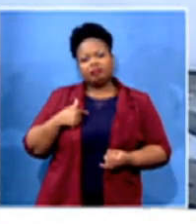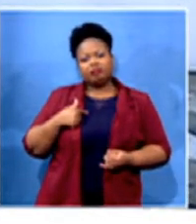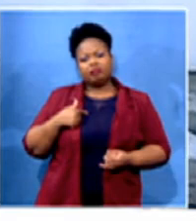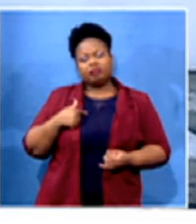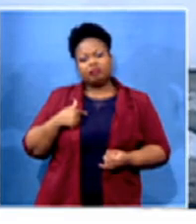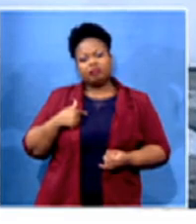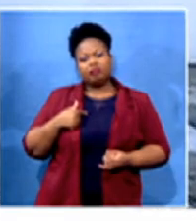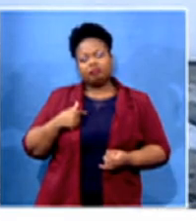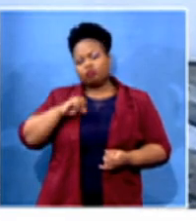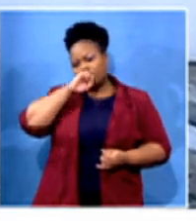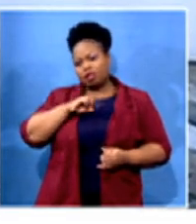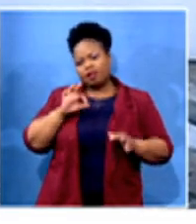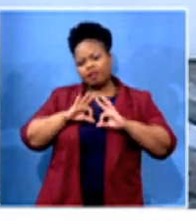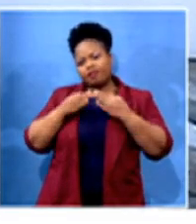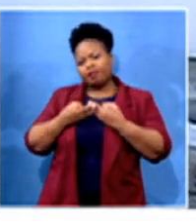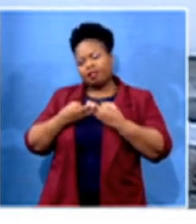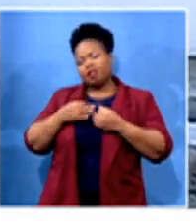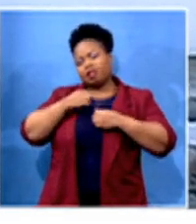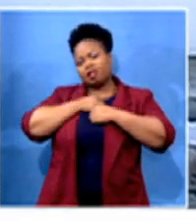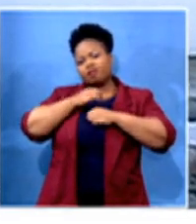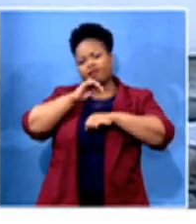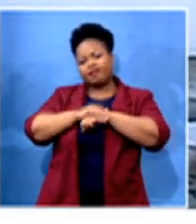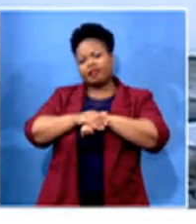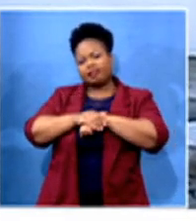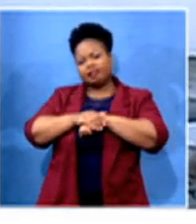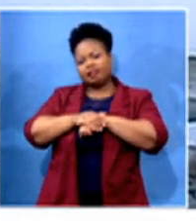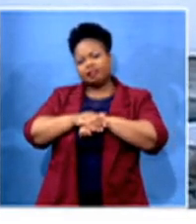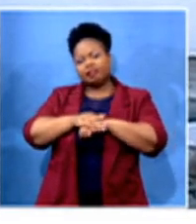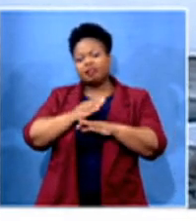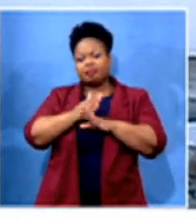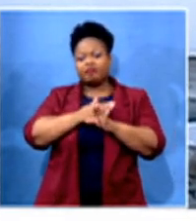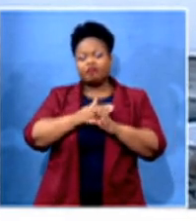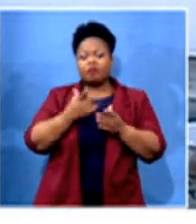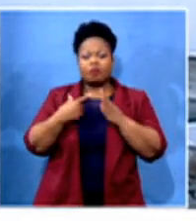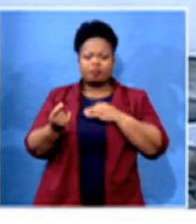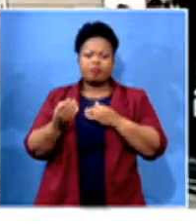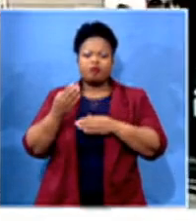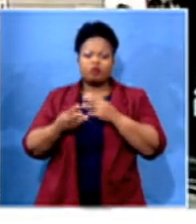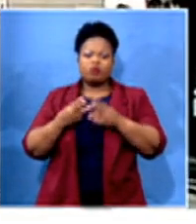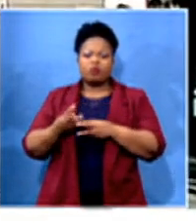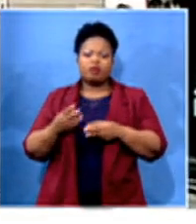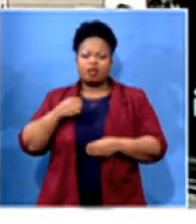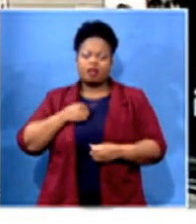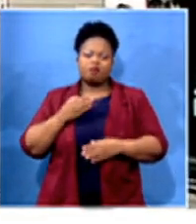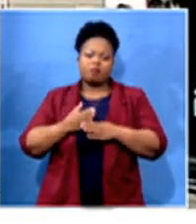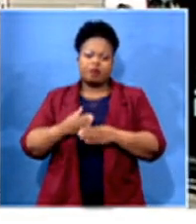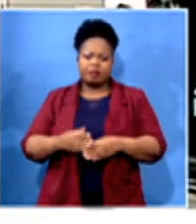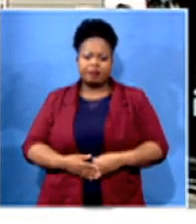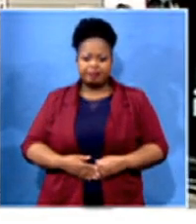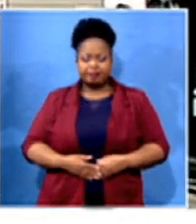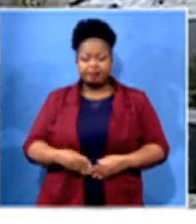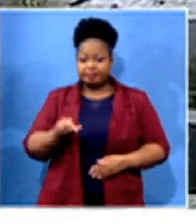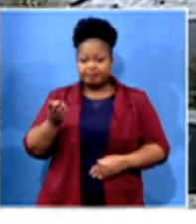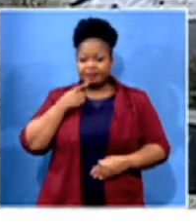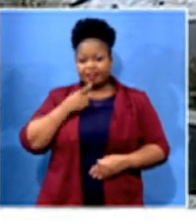my family and friends. At level 4, we're going back to work and I love my work. Residents deem the